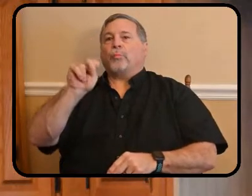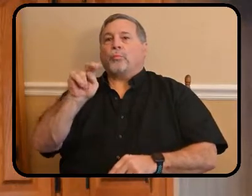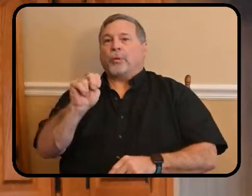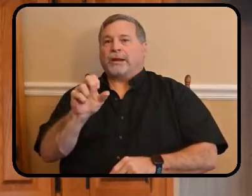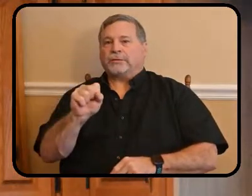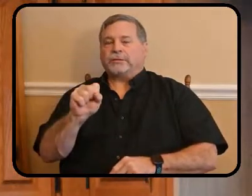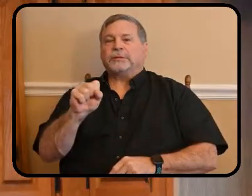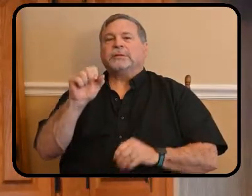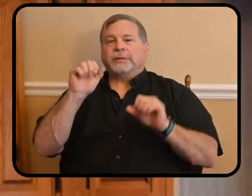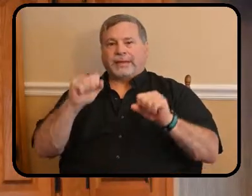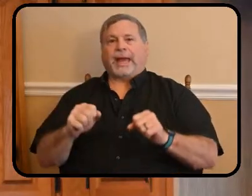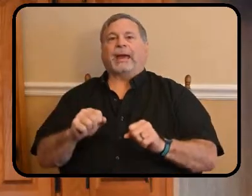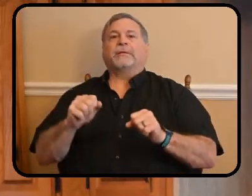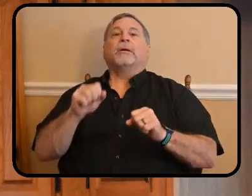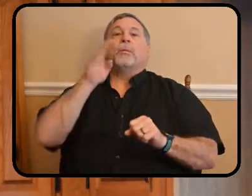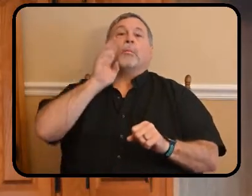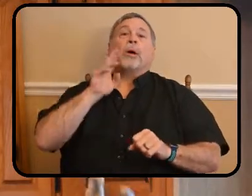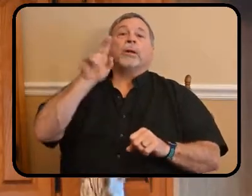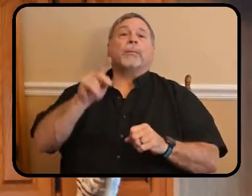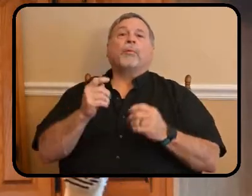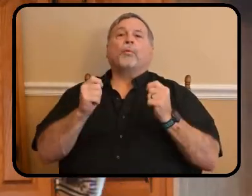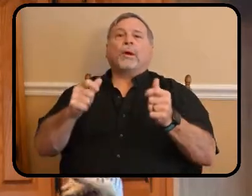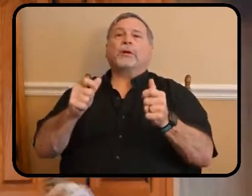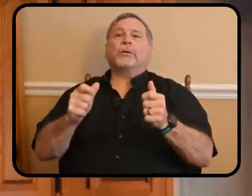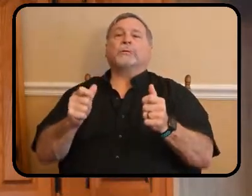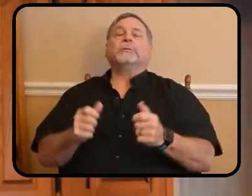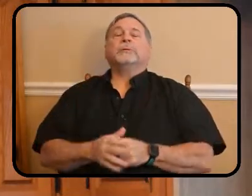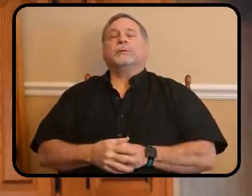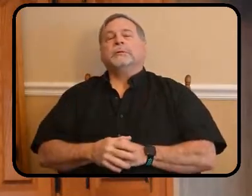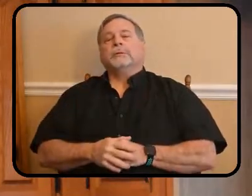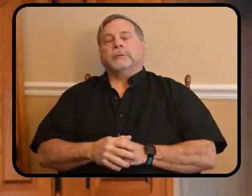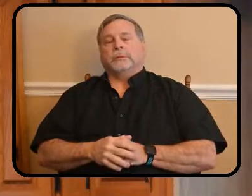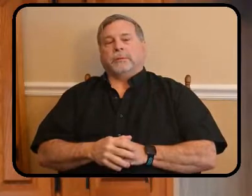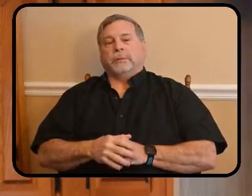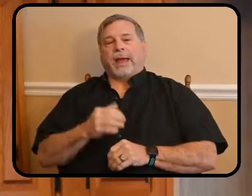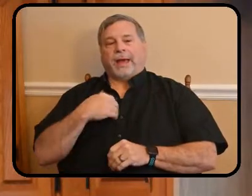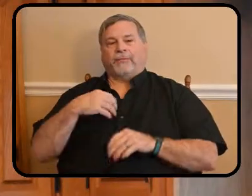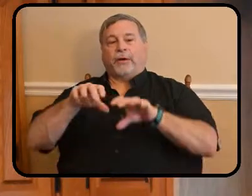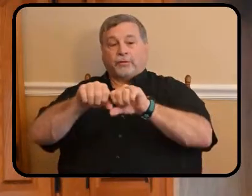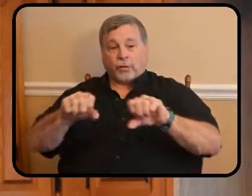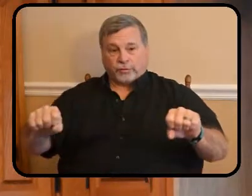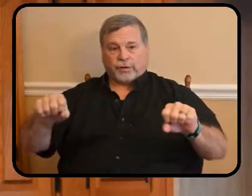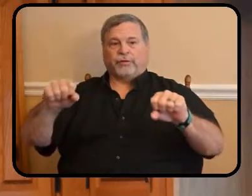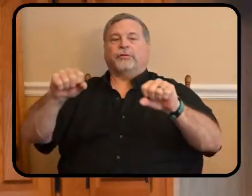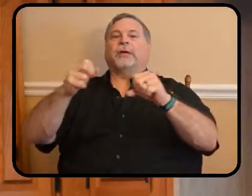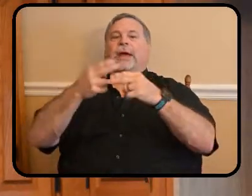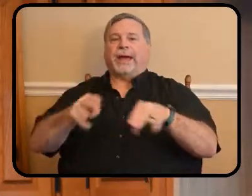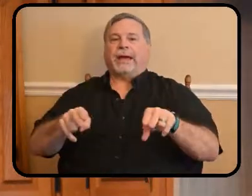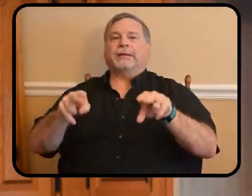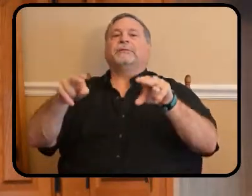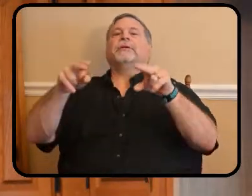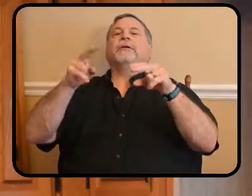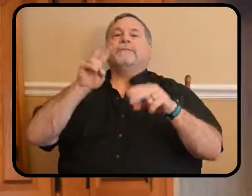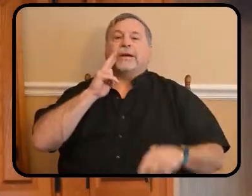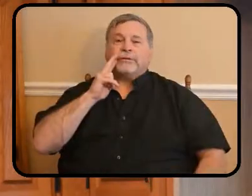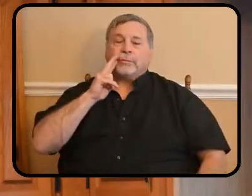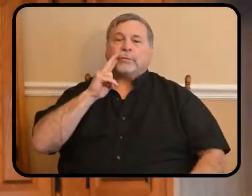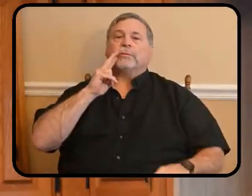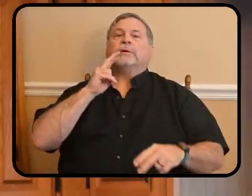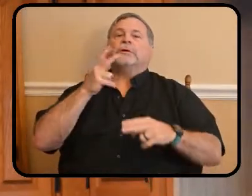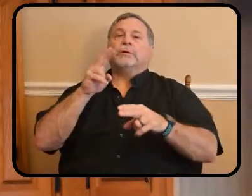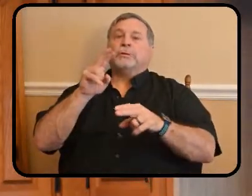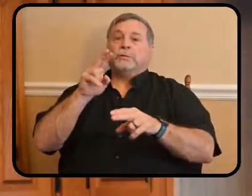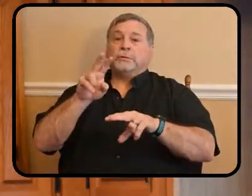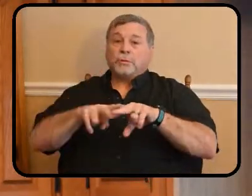be 25 minutes will be plenty of time. We have our mixture that has our sausage and our eggs and our vegetables. We've salt and peppered that